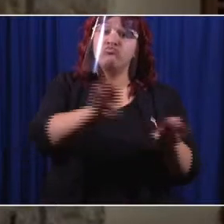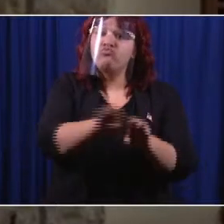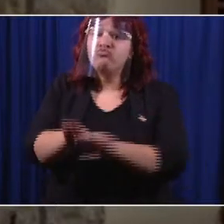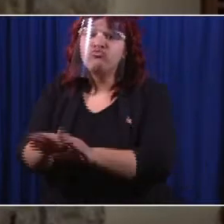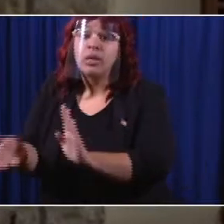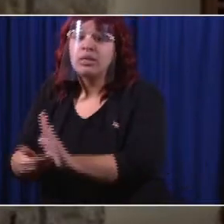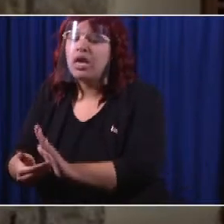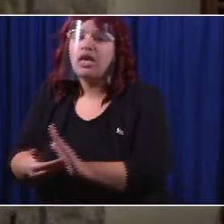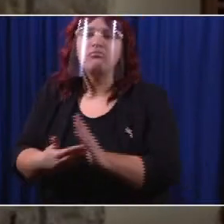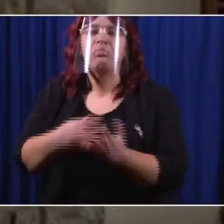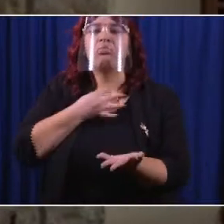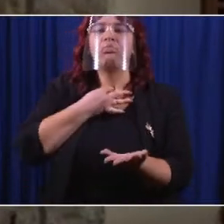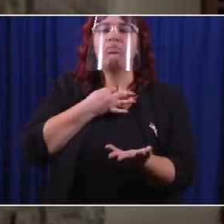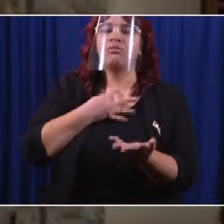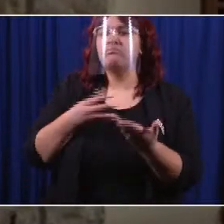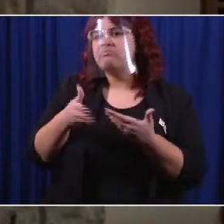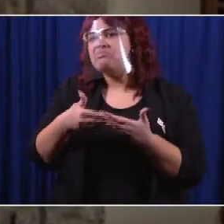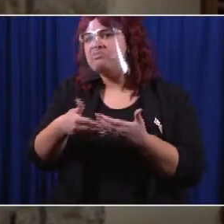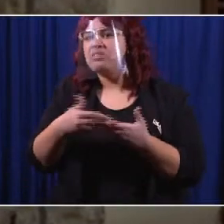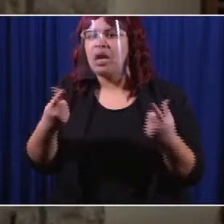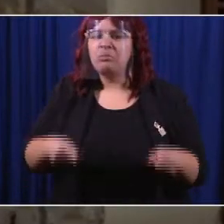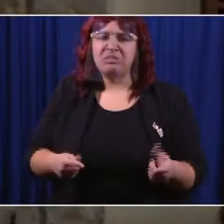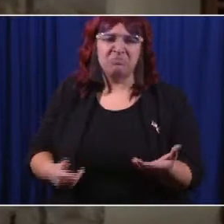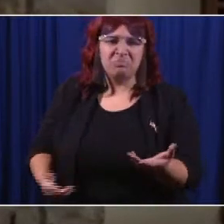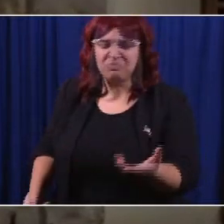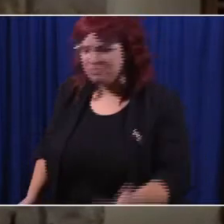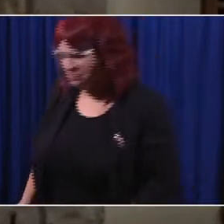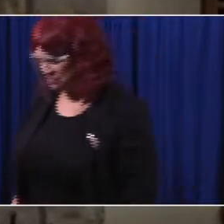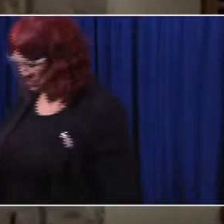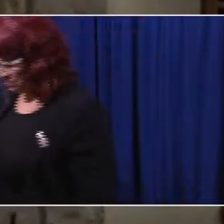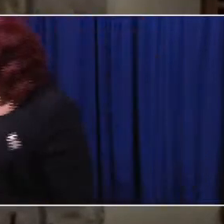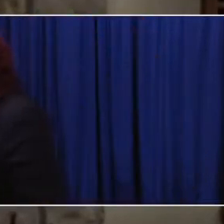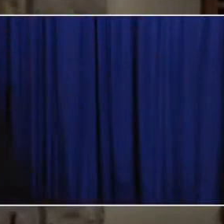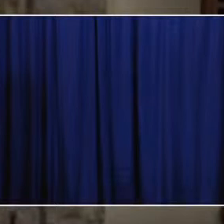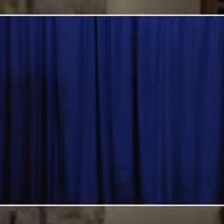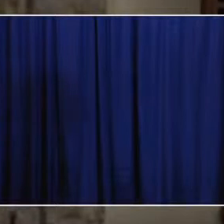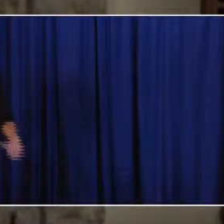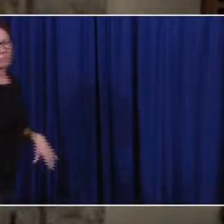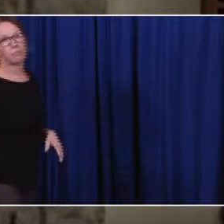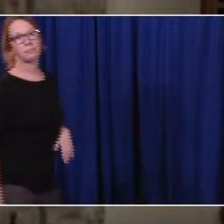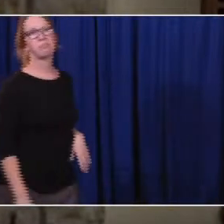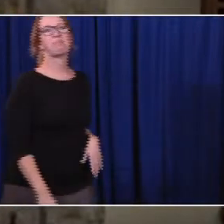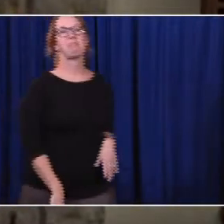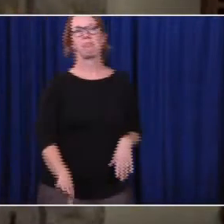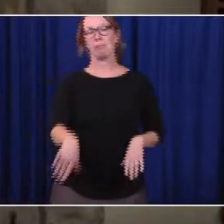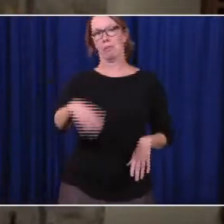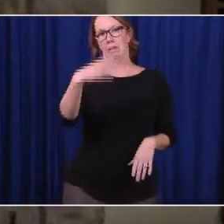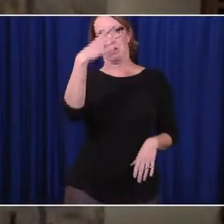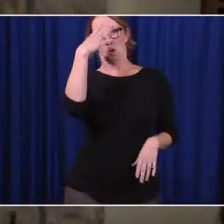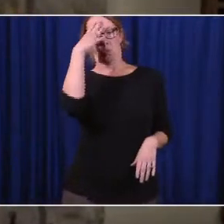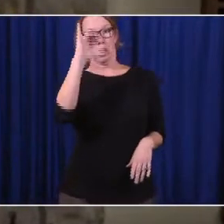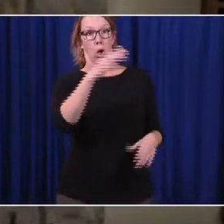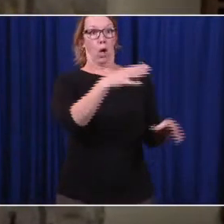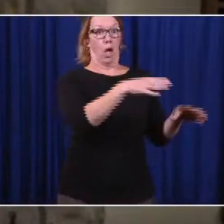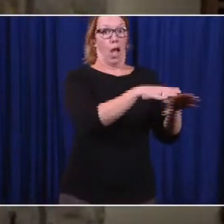your plans to address this heightened wave? Well, we know the lockdowns, can be very